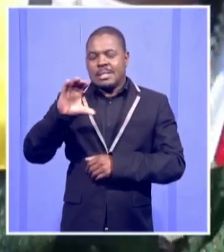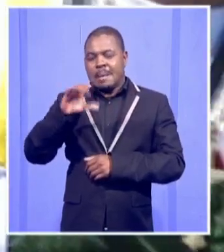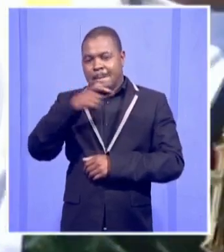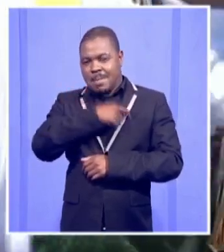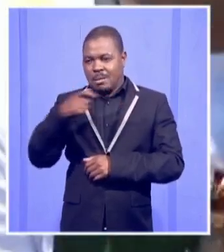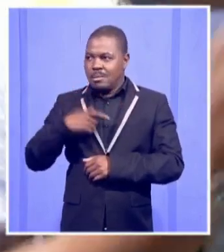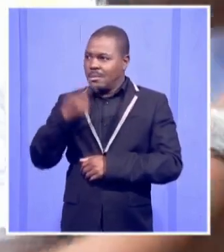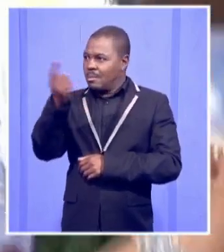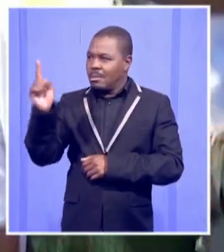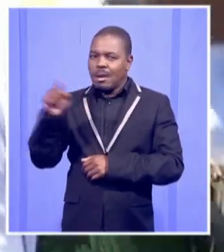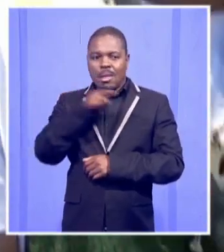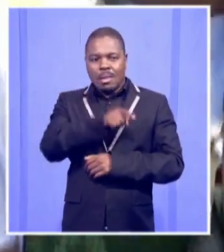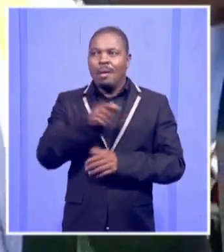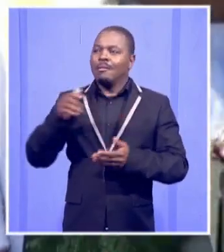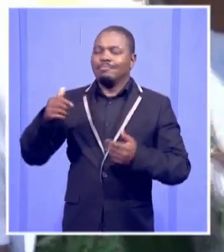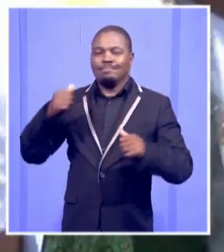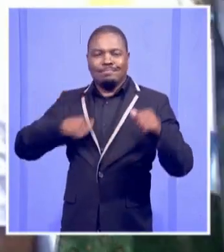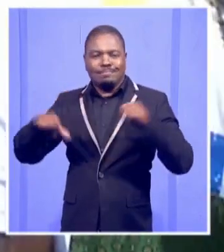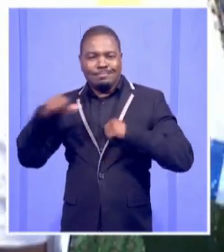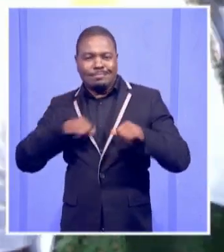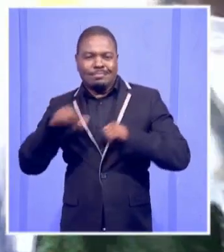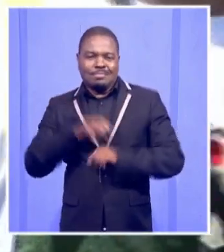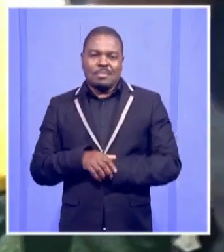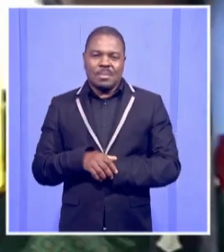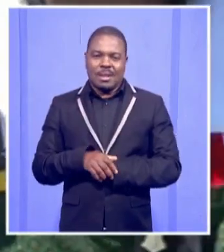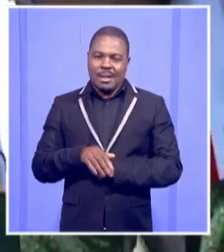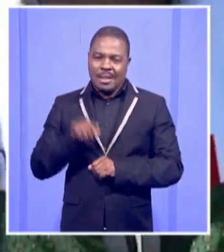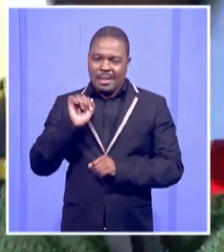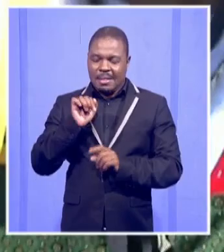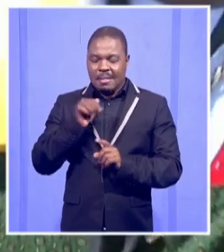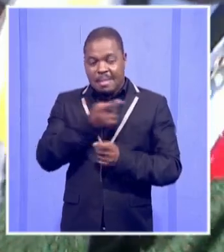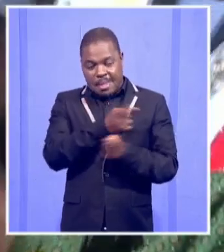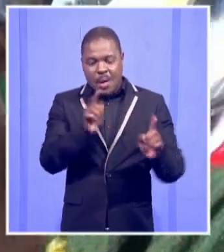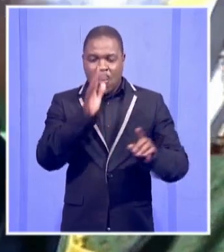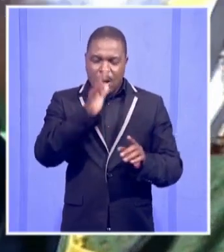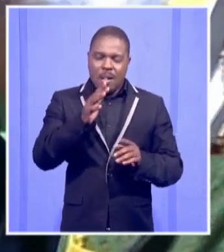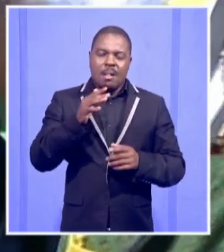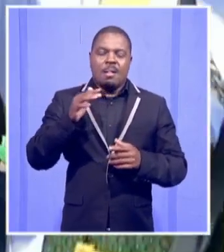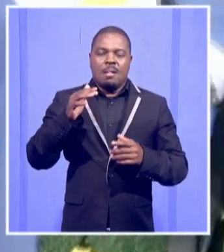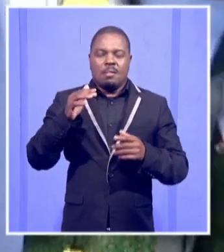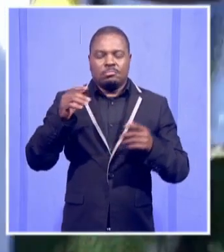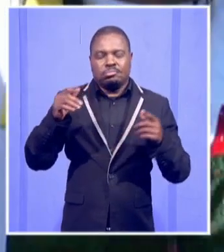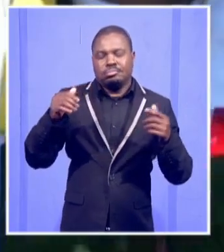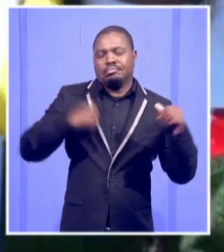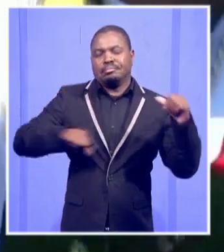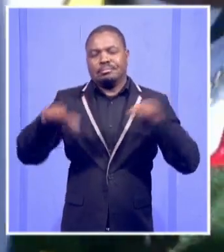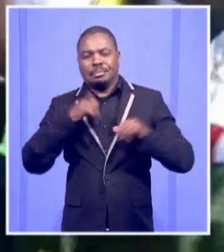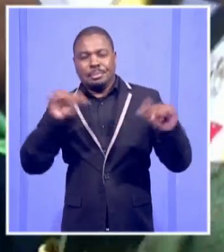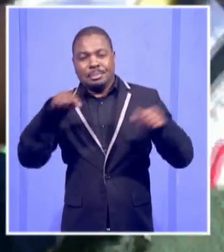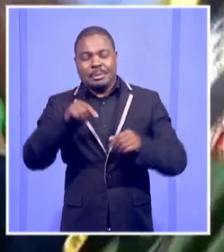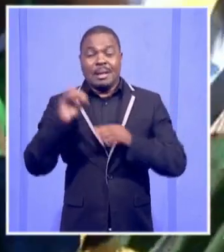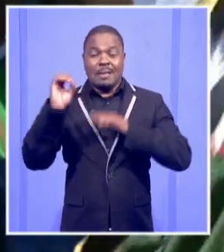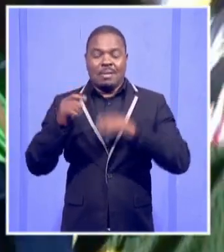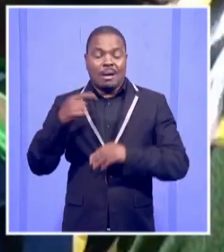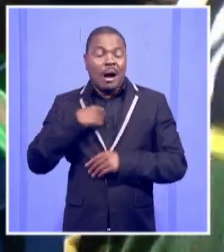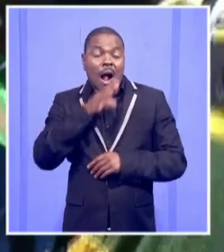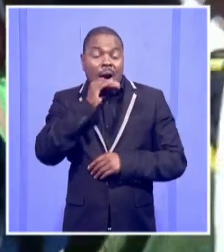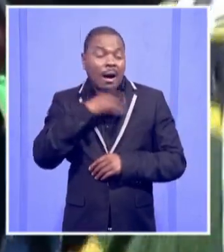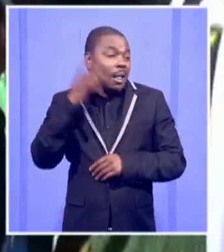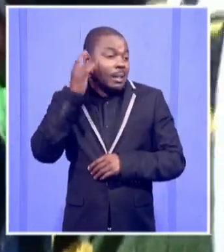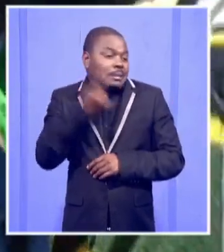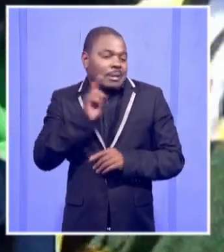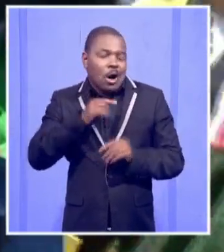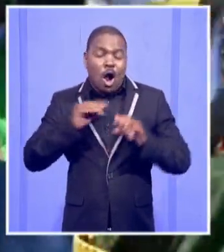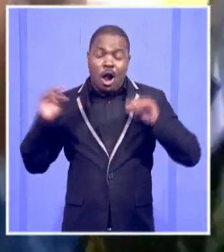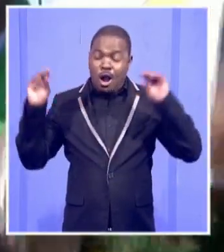are definitely going to push their performances this afternoon. I cannot even hear myself talking at the